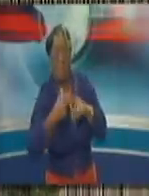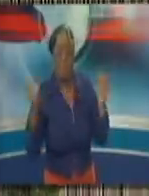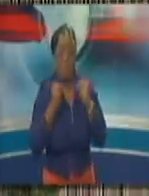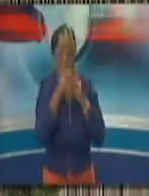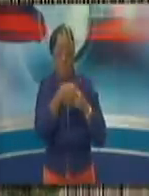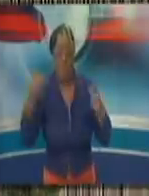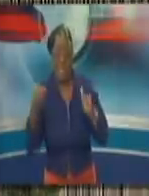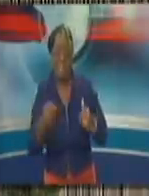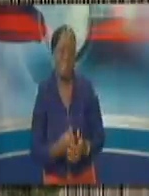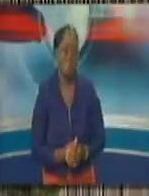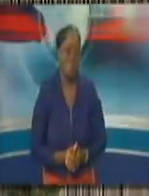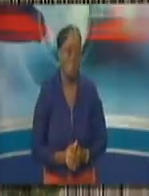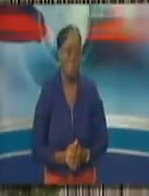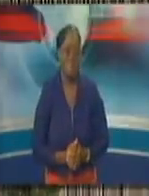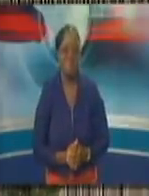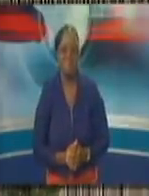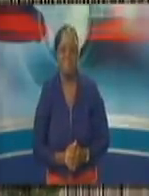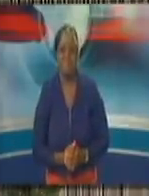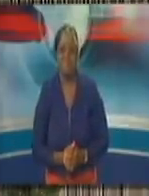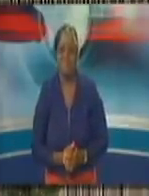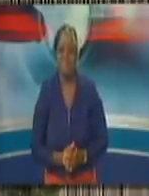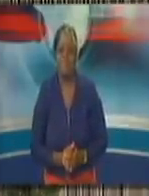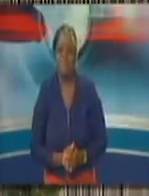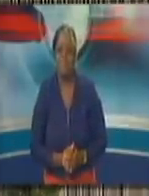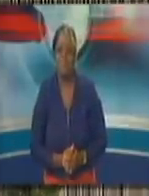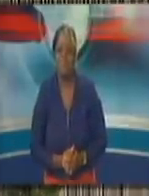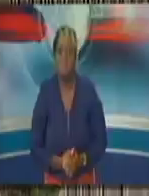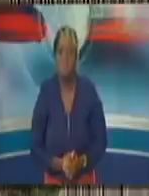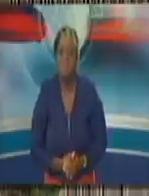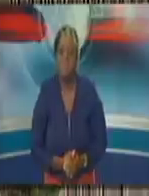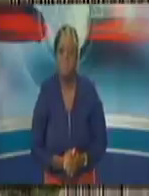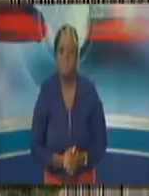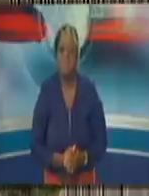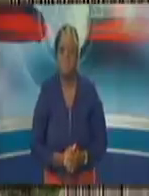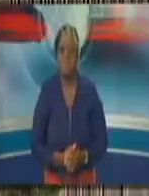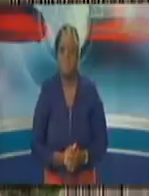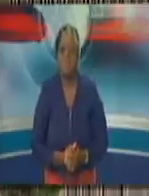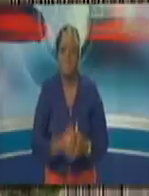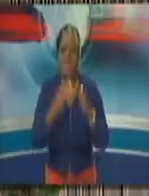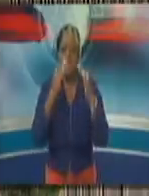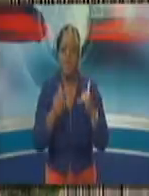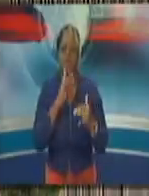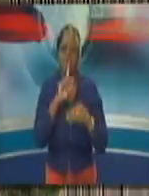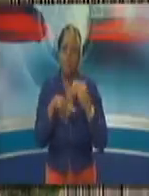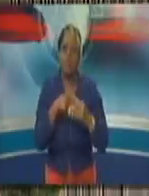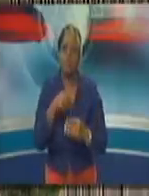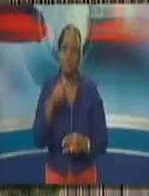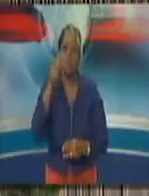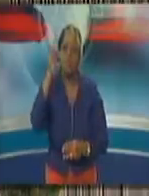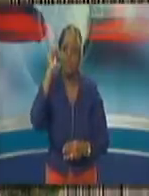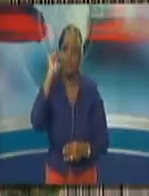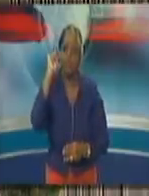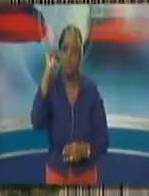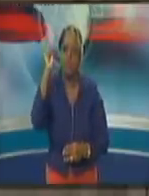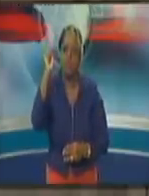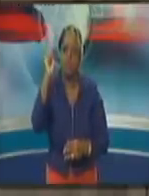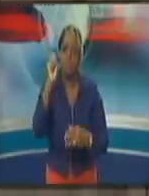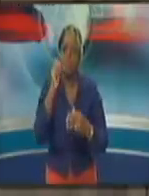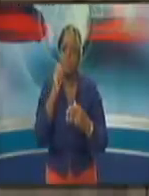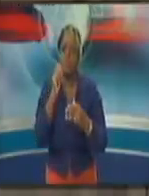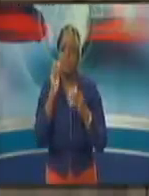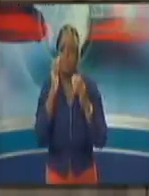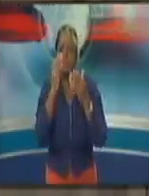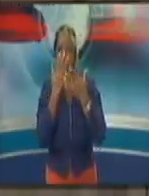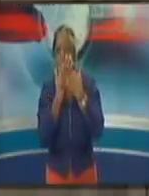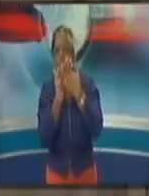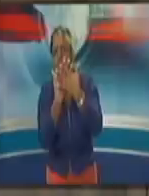as well, I just want to add the prisons, at least the one in the Arima area, Santa Rosa area, falls under the